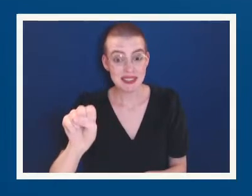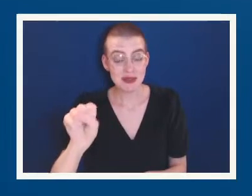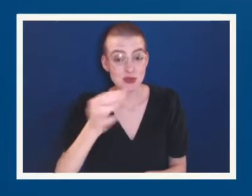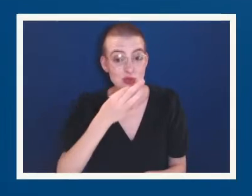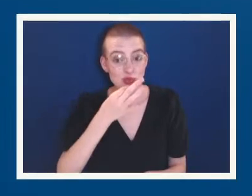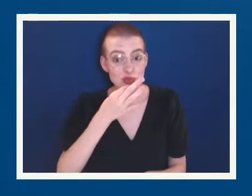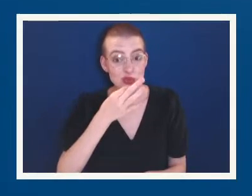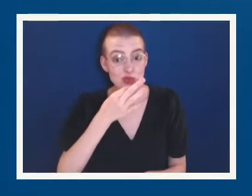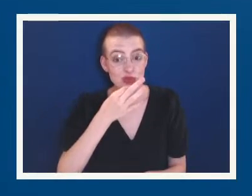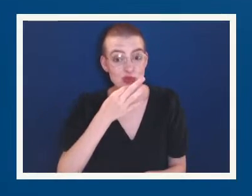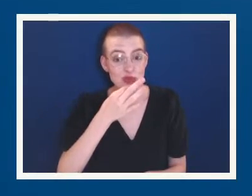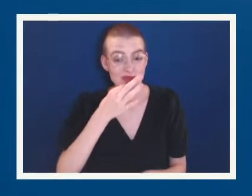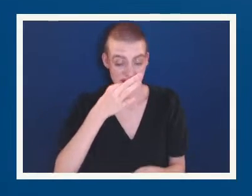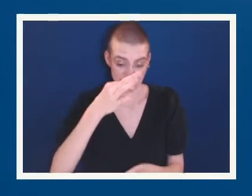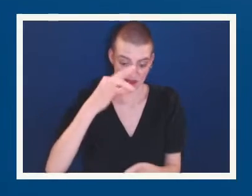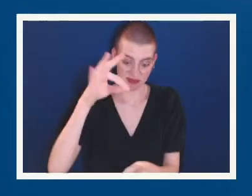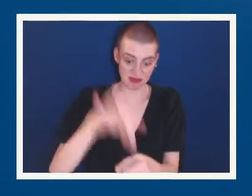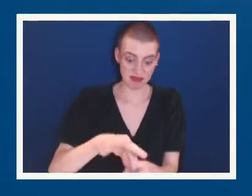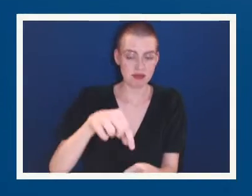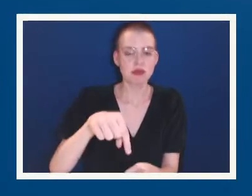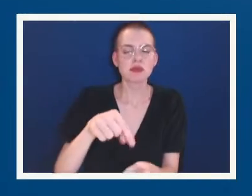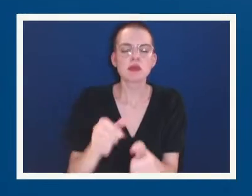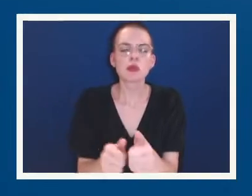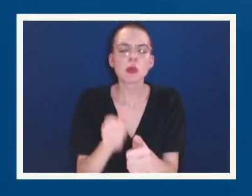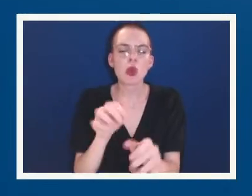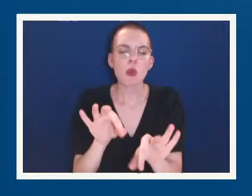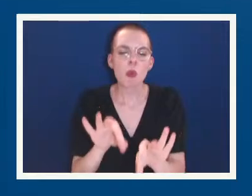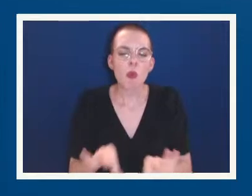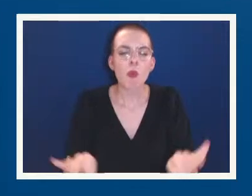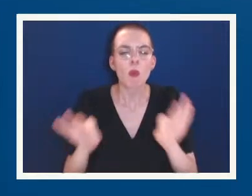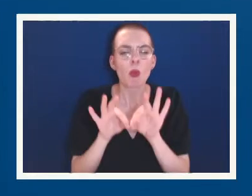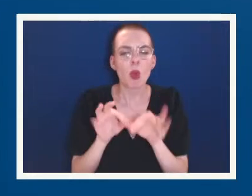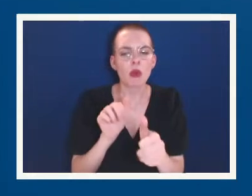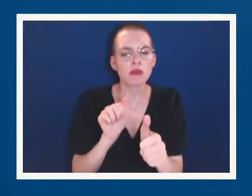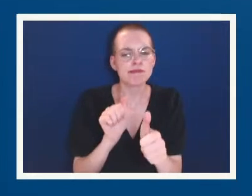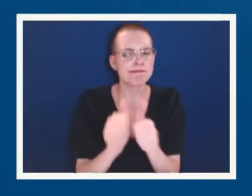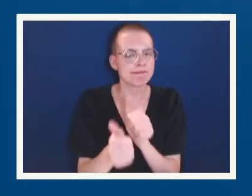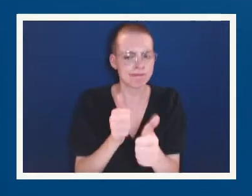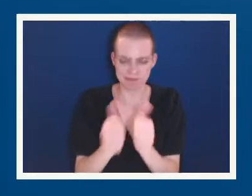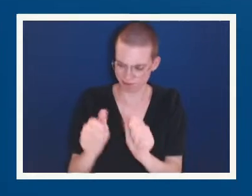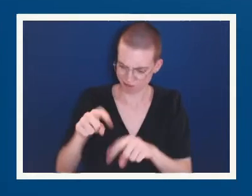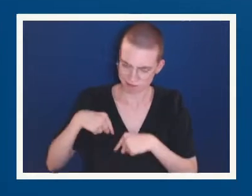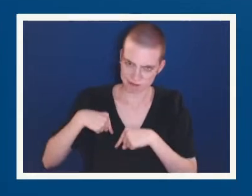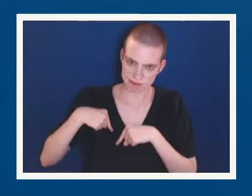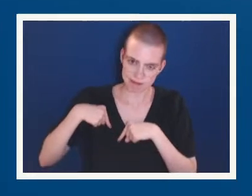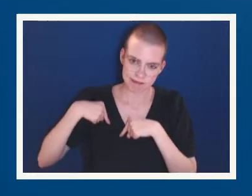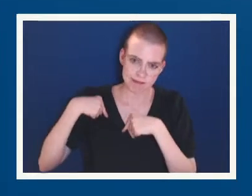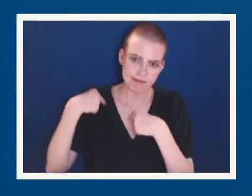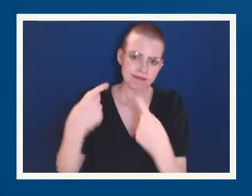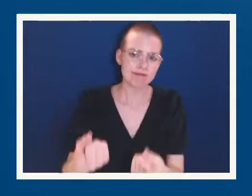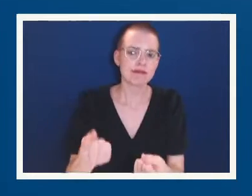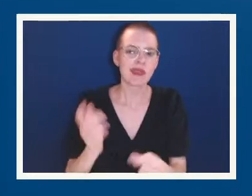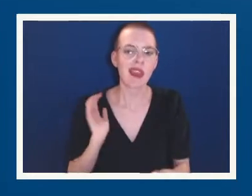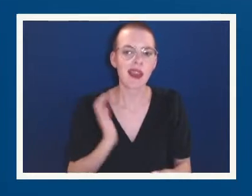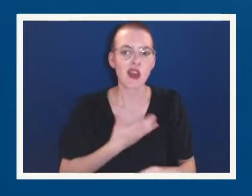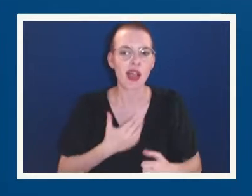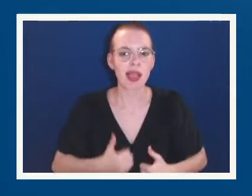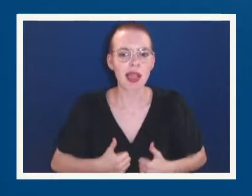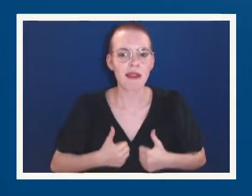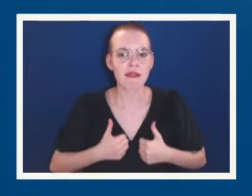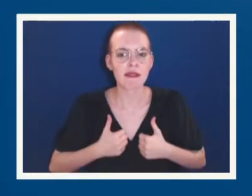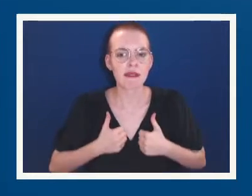until one of the most important elections, one of the most important elections in our lifetime. It's going to